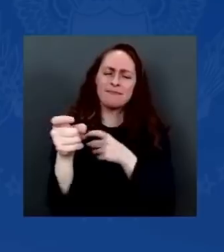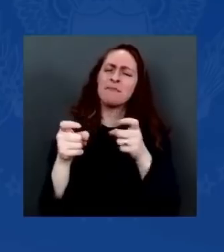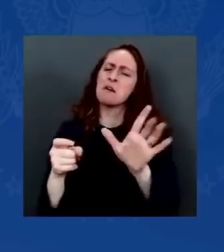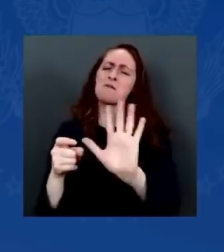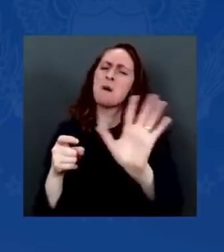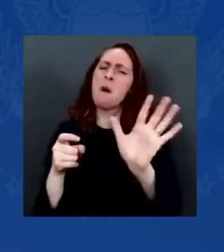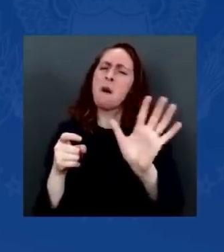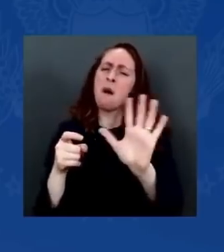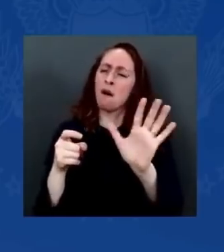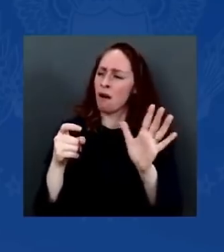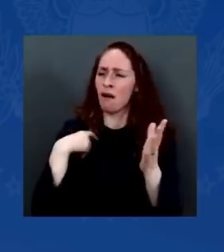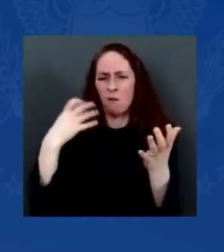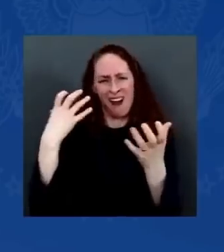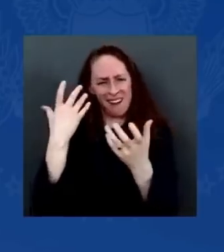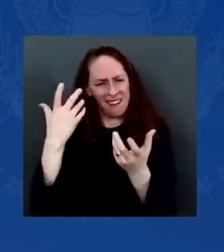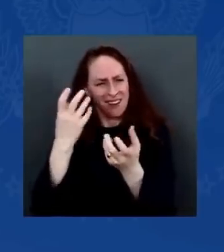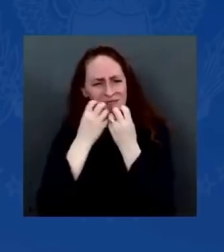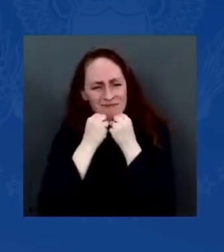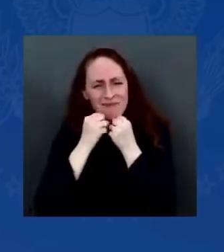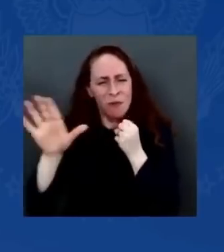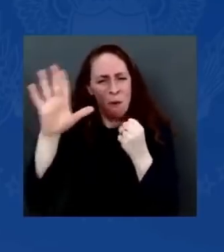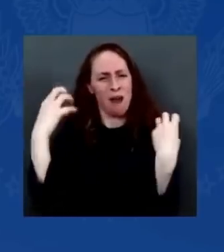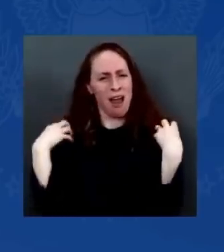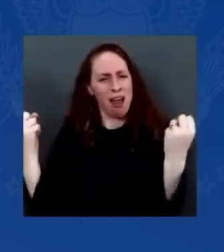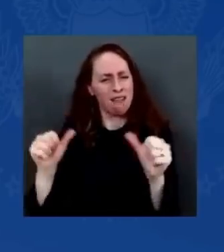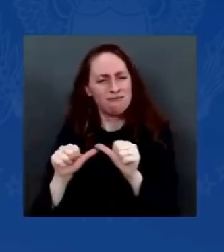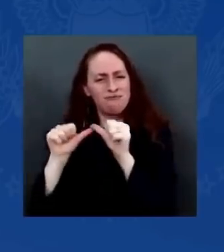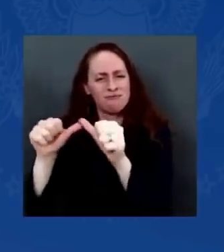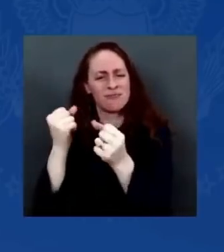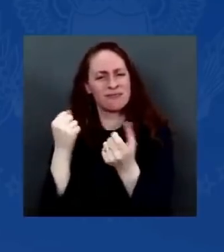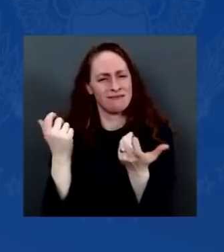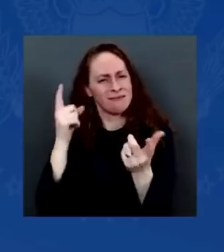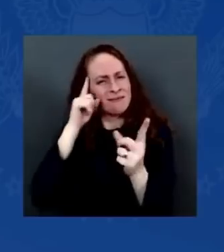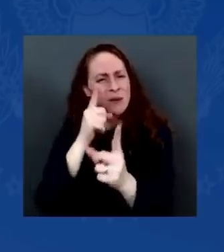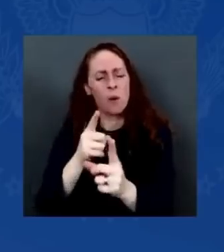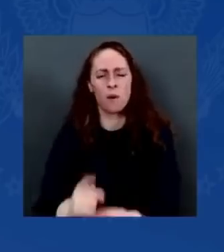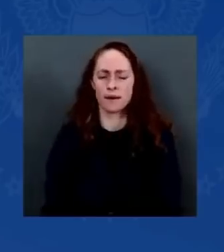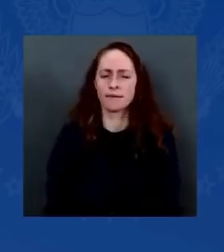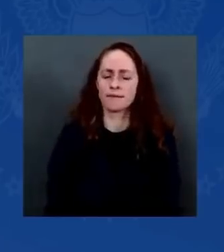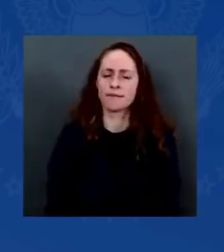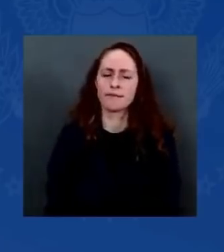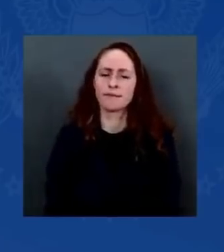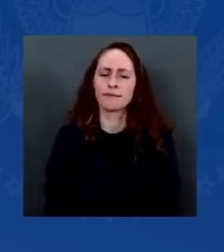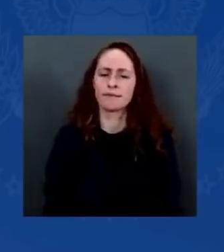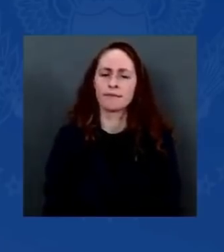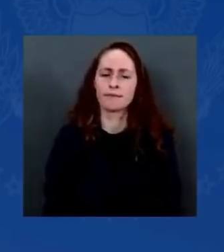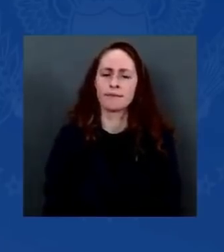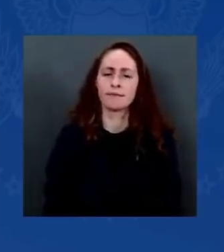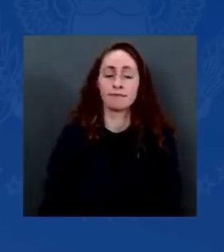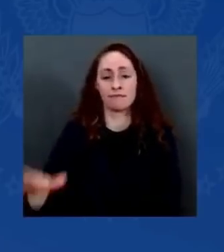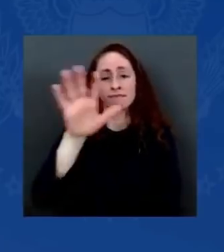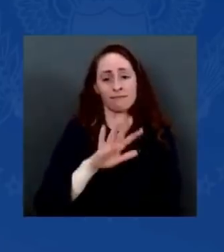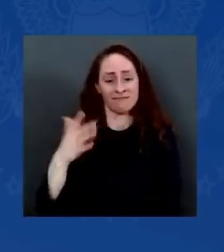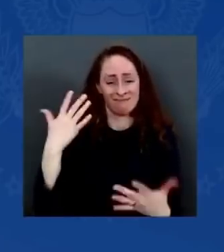Where 400,000 Americans died from COVID this calendar year, and almost all were